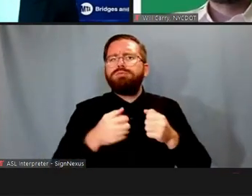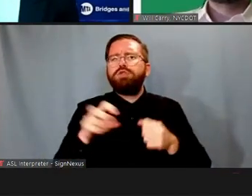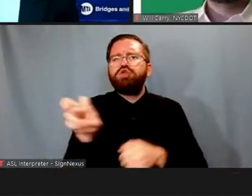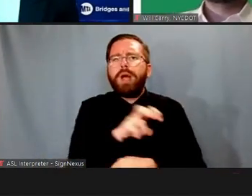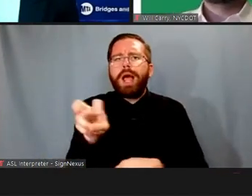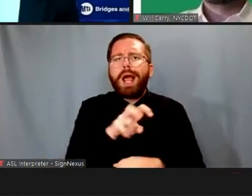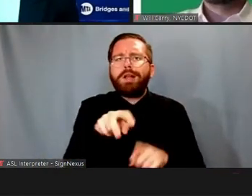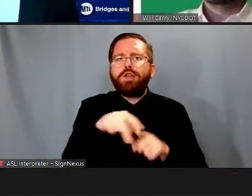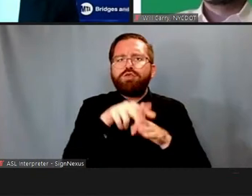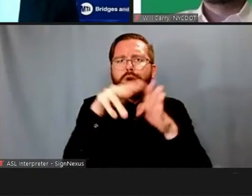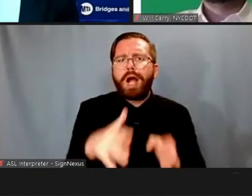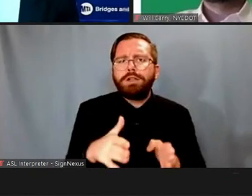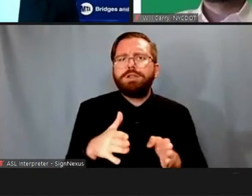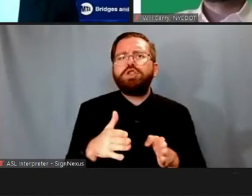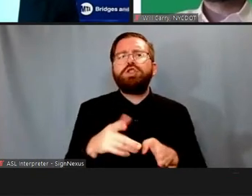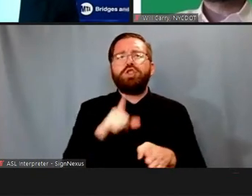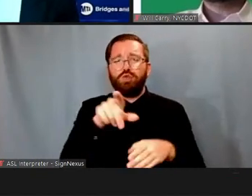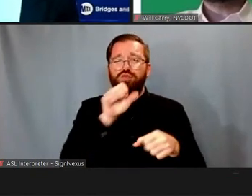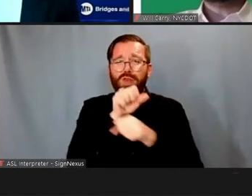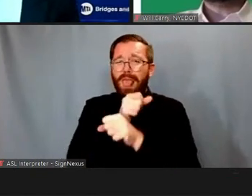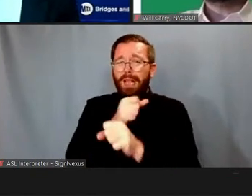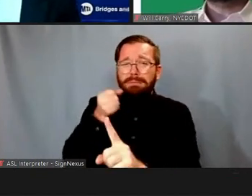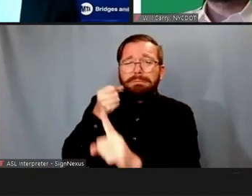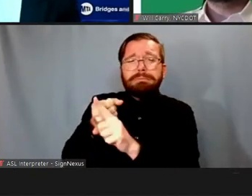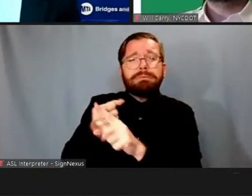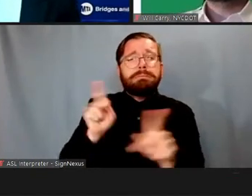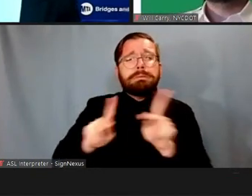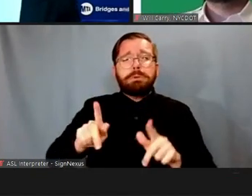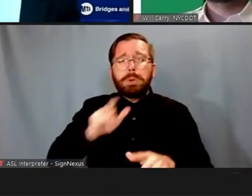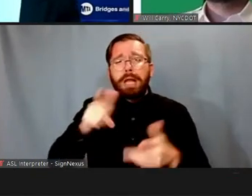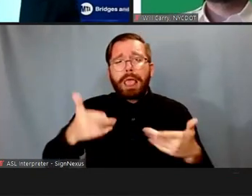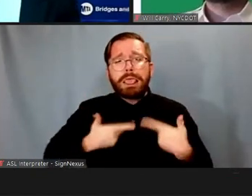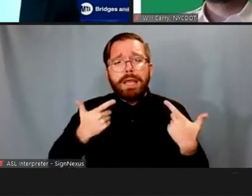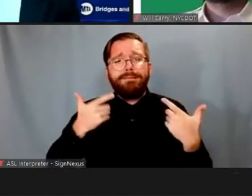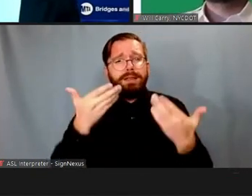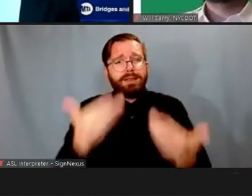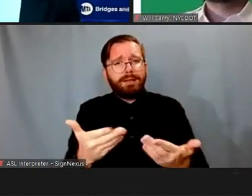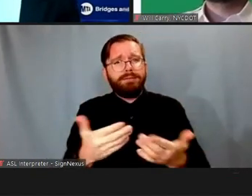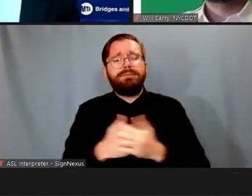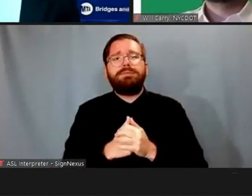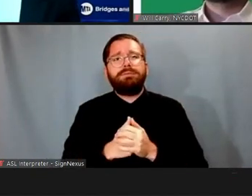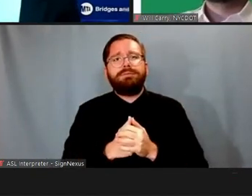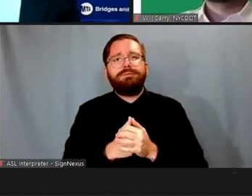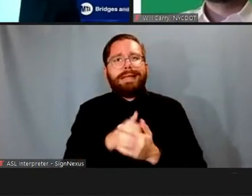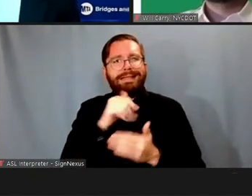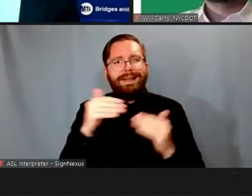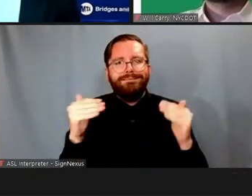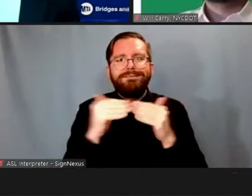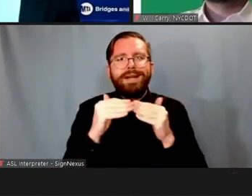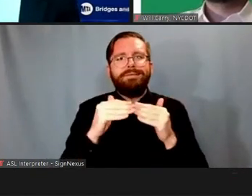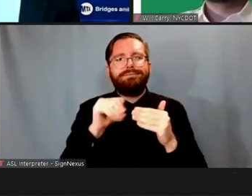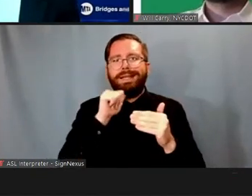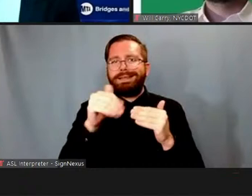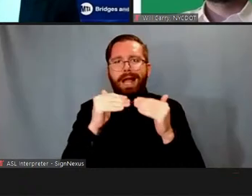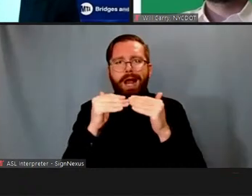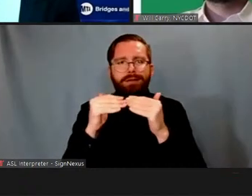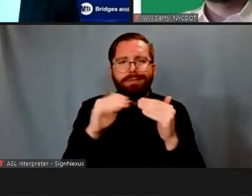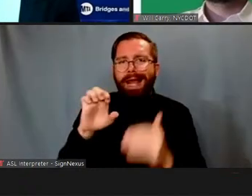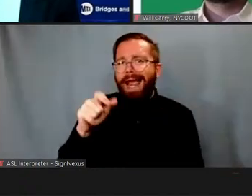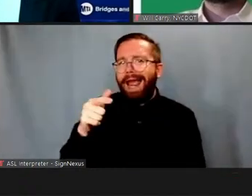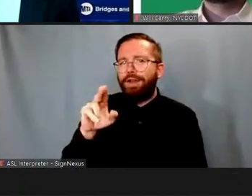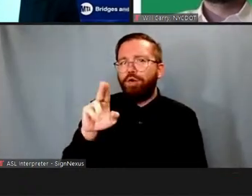outside the district unfairly subsidized new york's mass transit infrastructure it is not fair it is not equitable it is